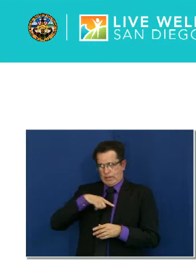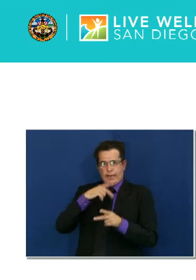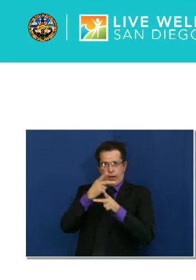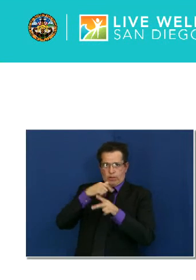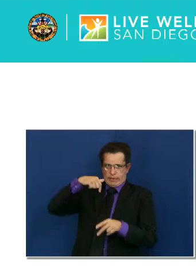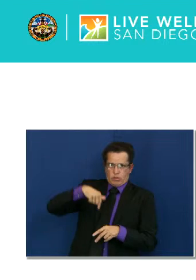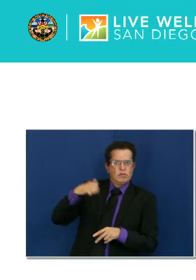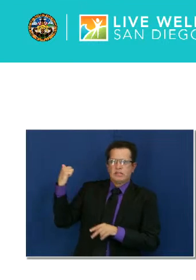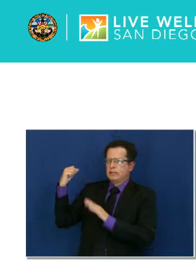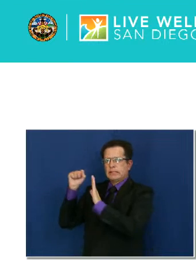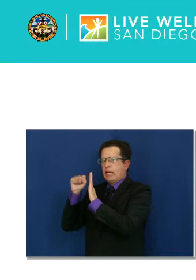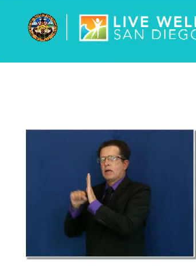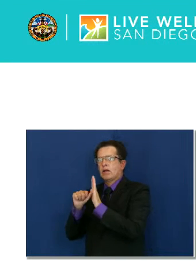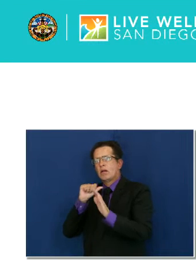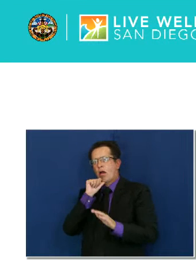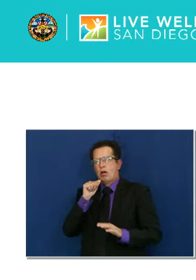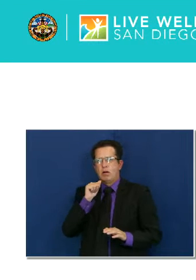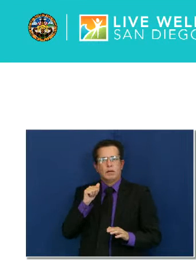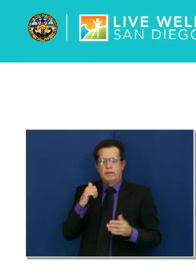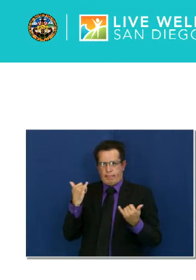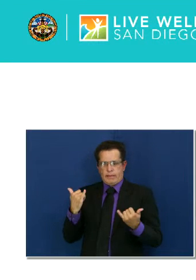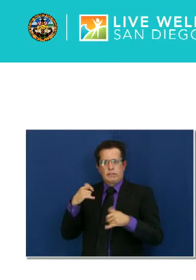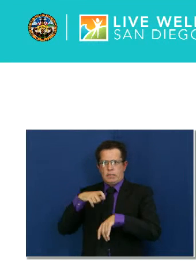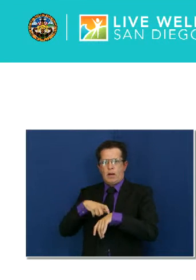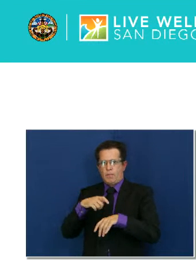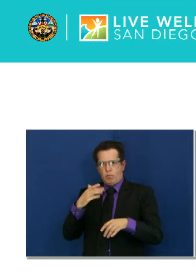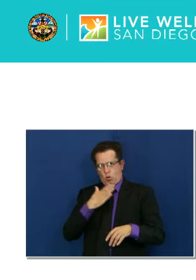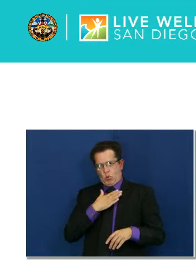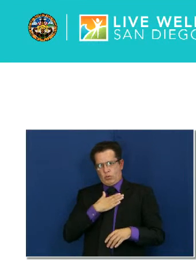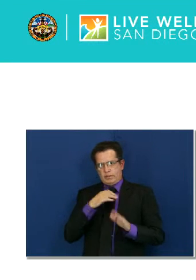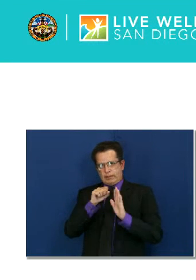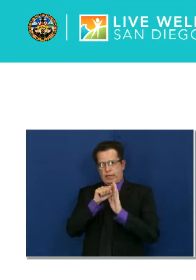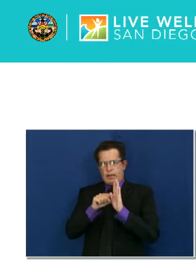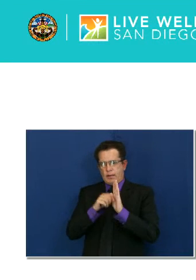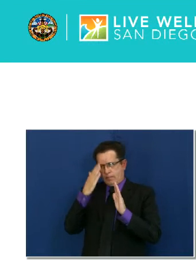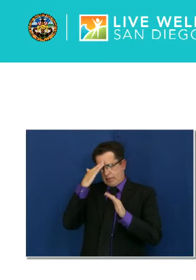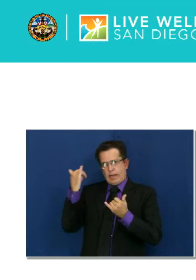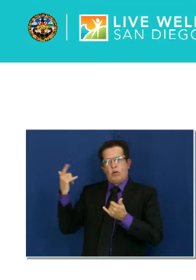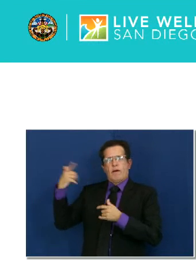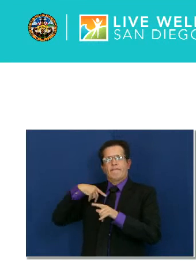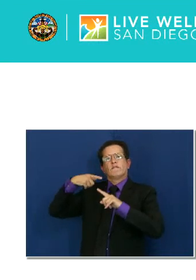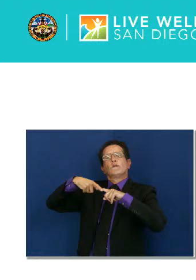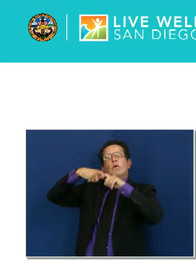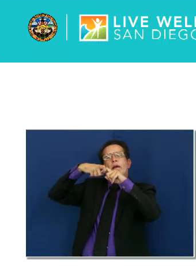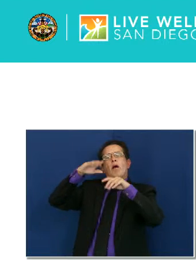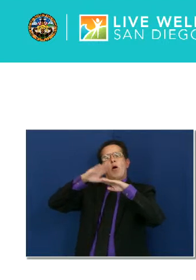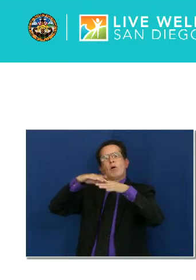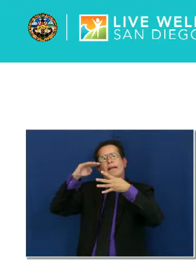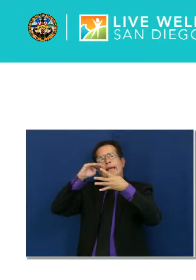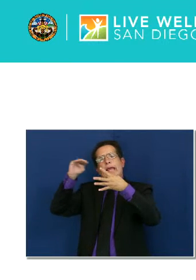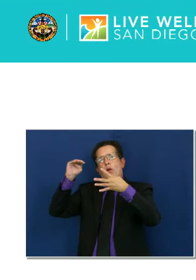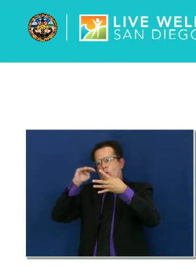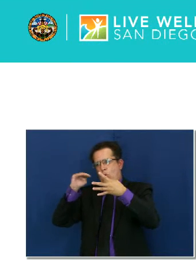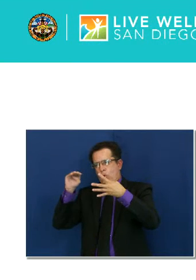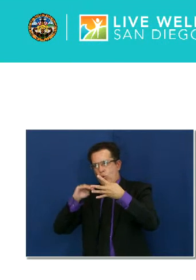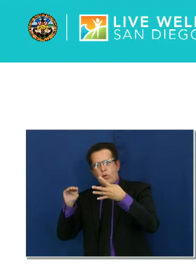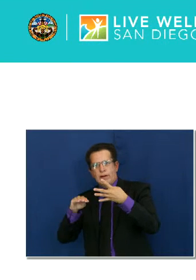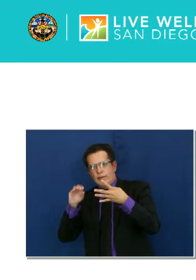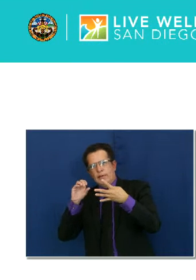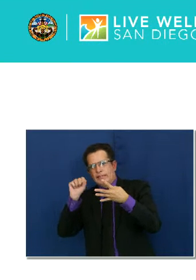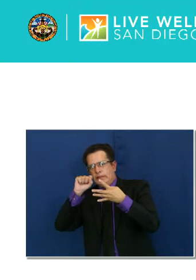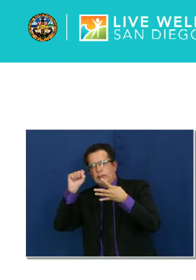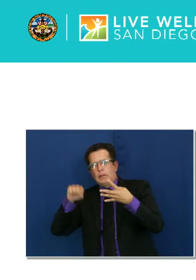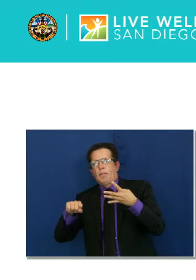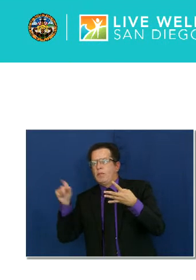not at this time because of the freeze on the tier system. There's no